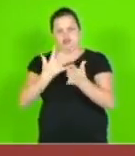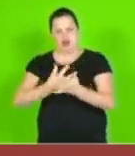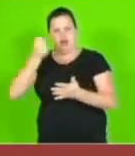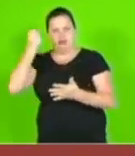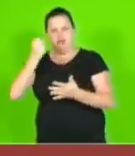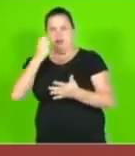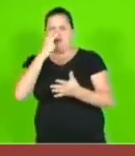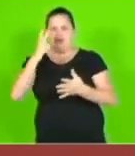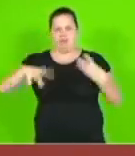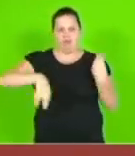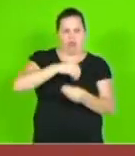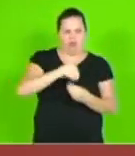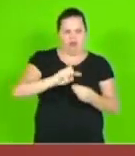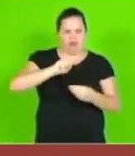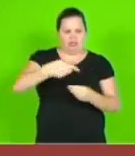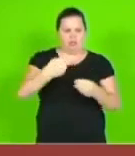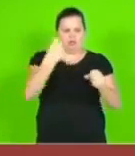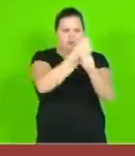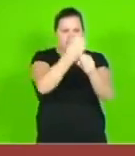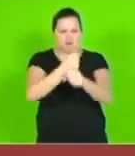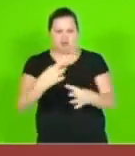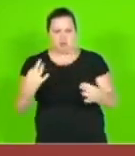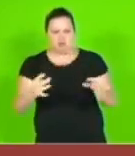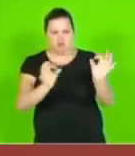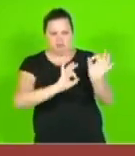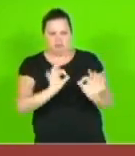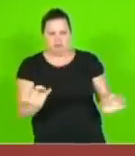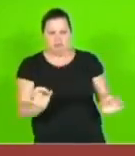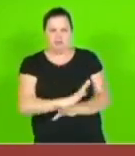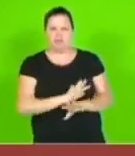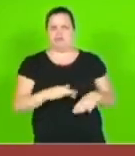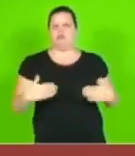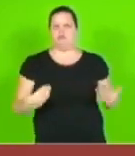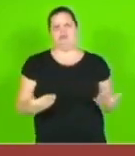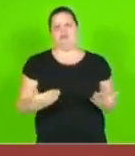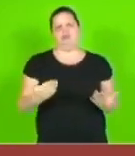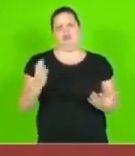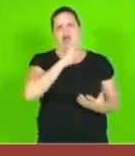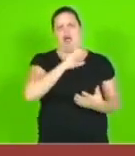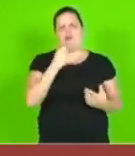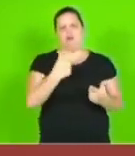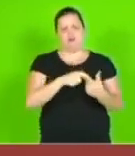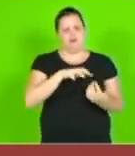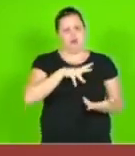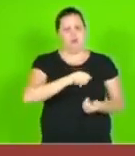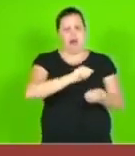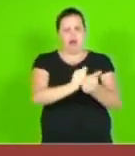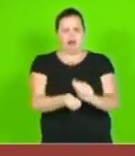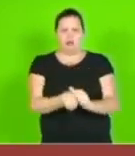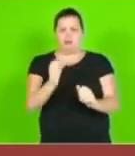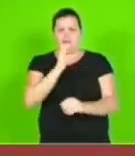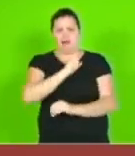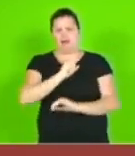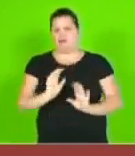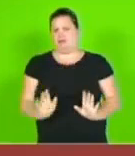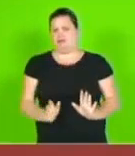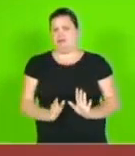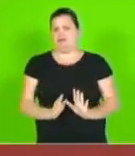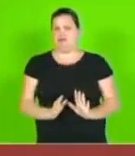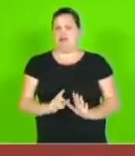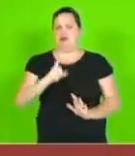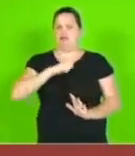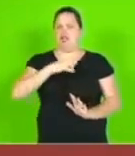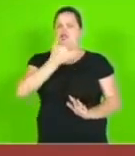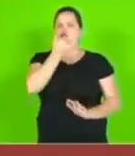If something catches on fire, they're quickly able to reconstruct everything again. That's how the world's going to